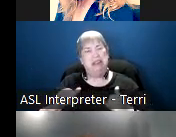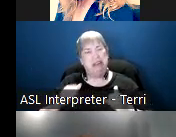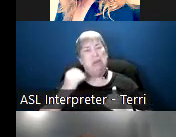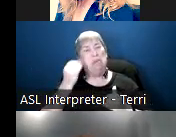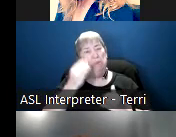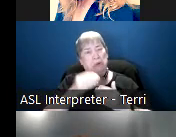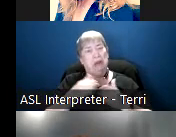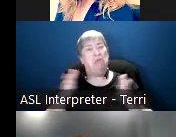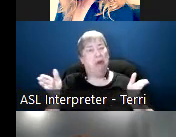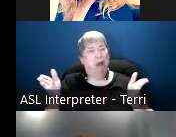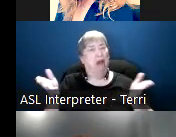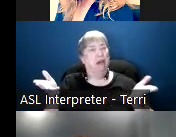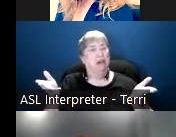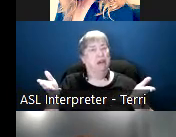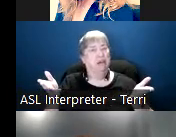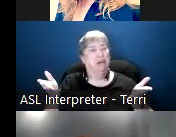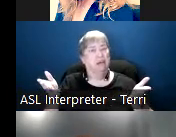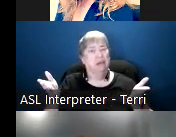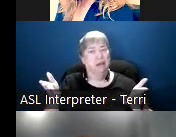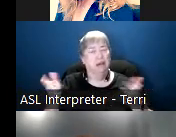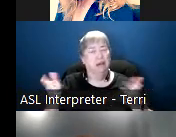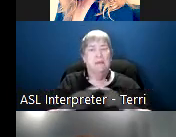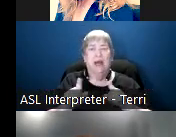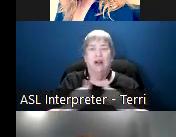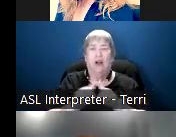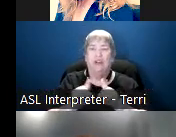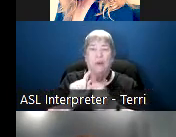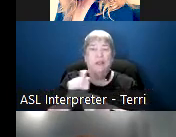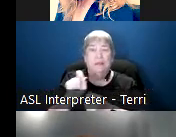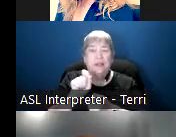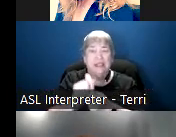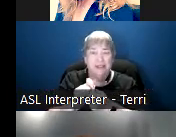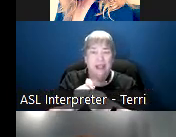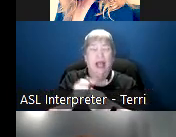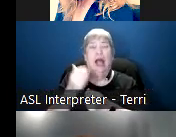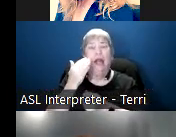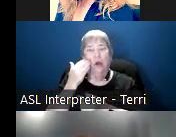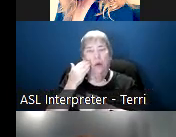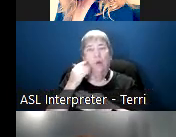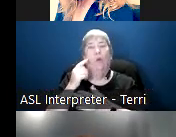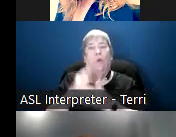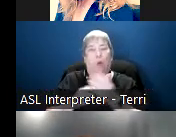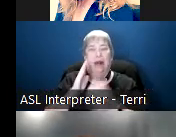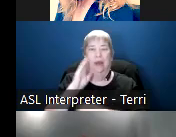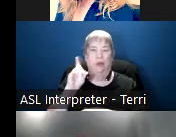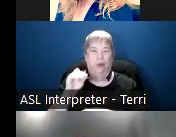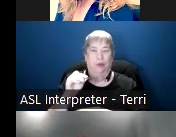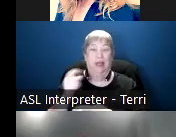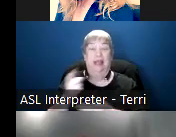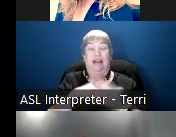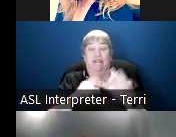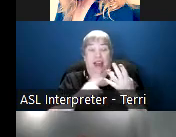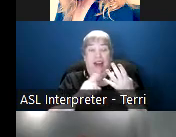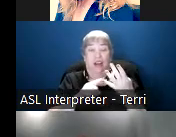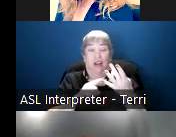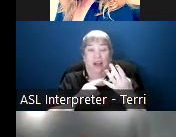multiple techniques or activities under it, but it's also specific enough that it fits under your goal. And then the final step